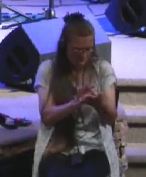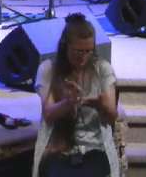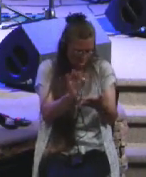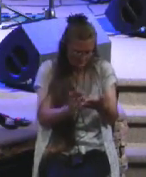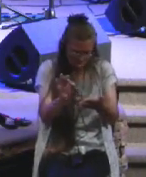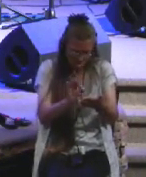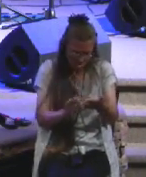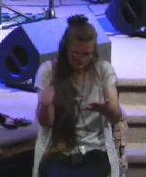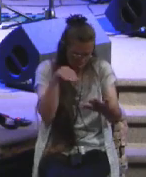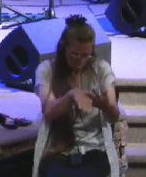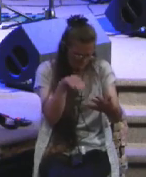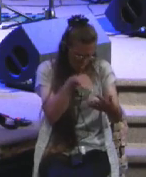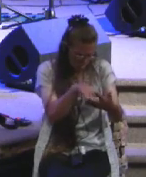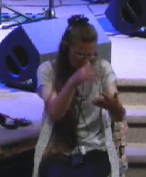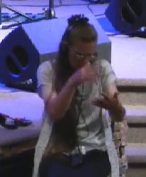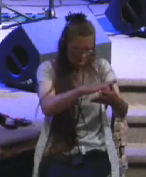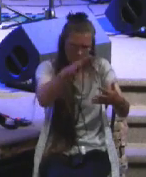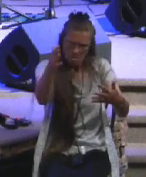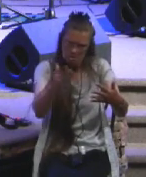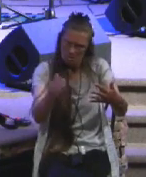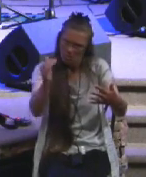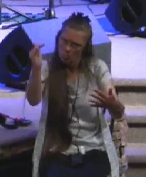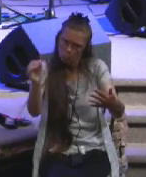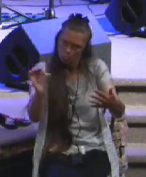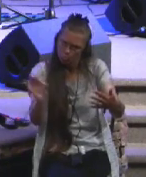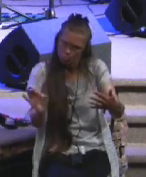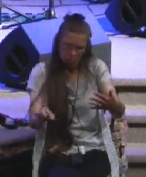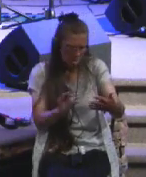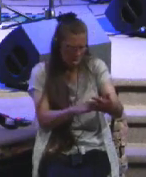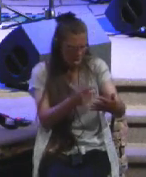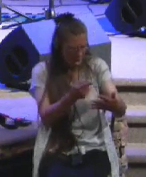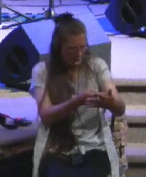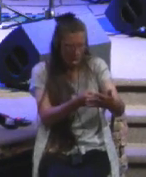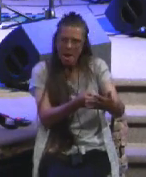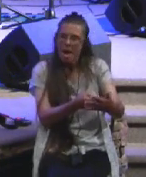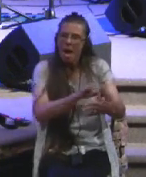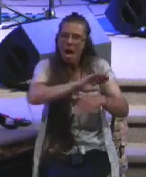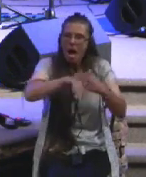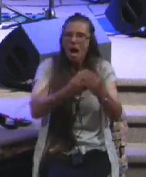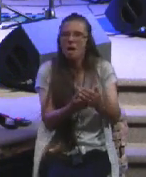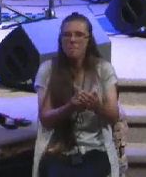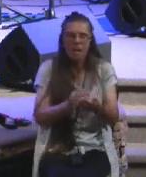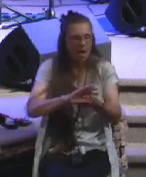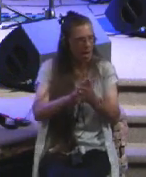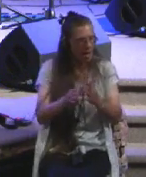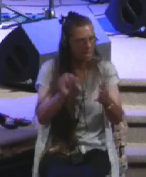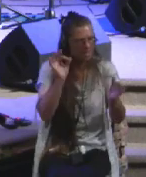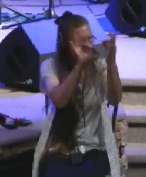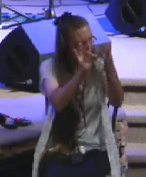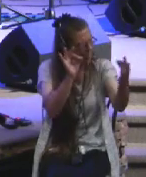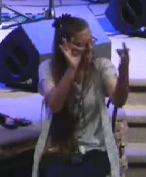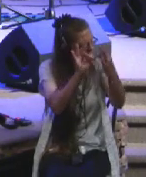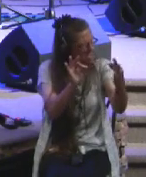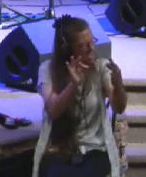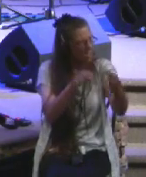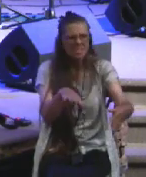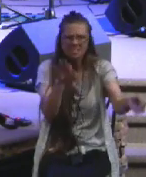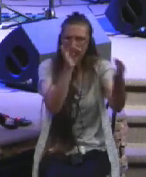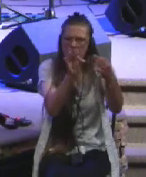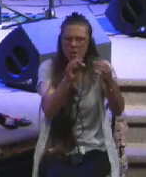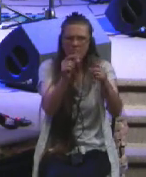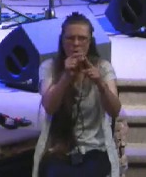put specifically by design and by character in here without flaw. This is a perfect Word